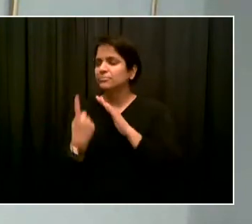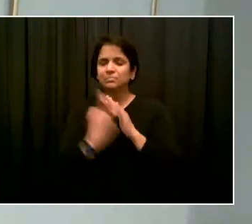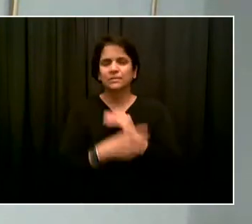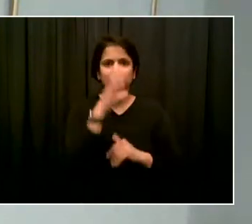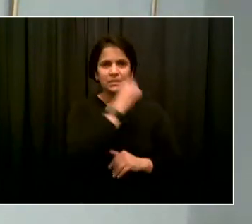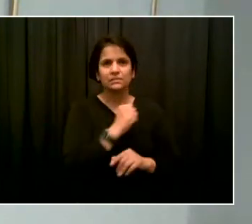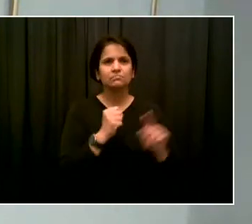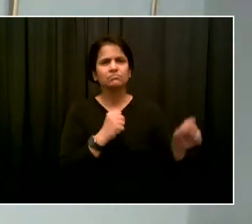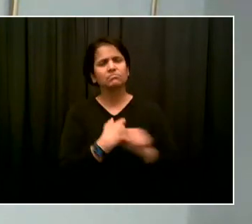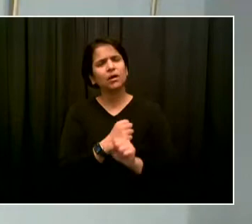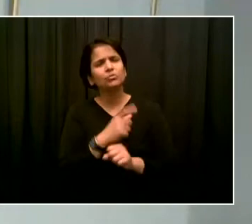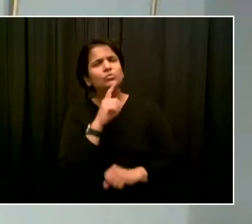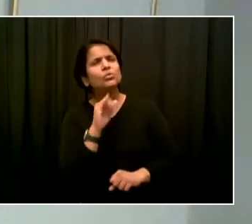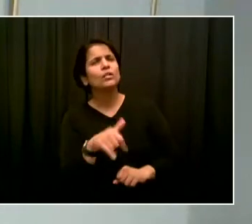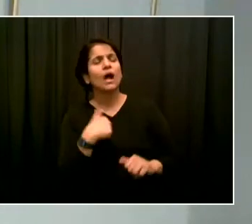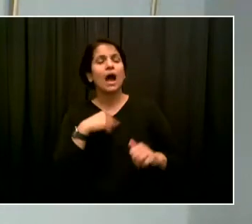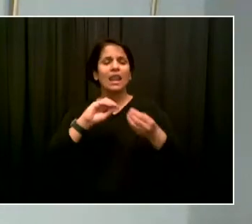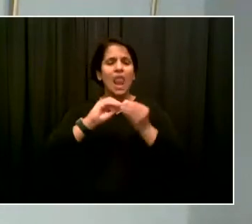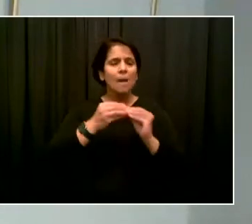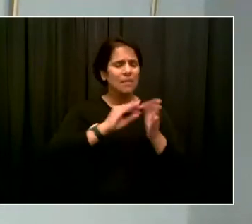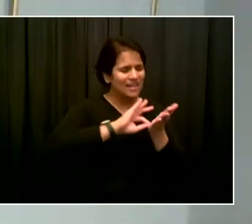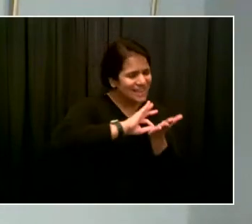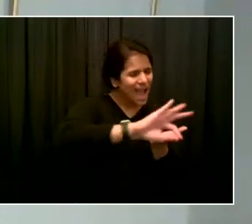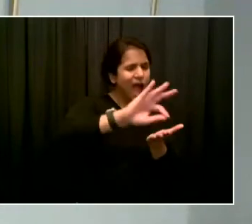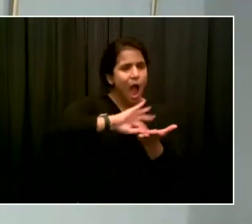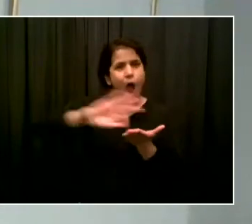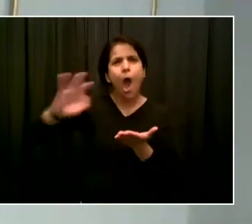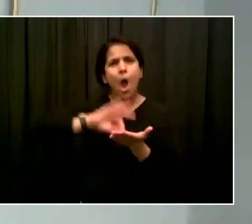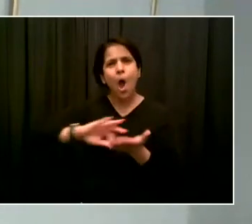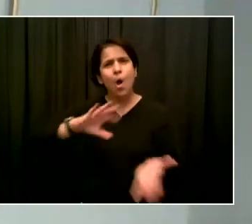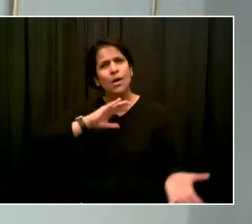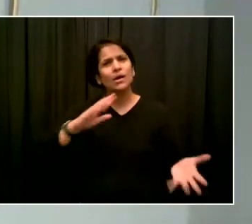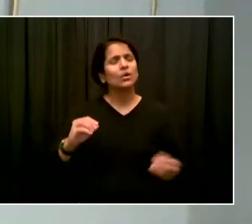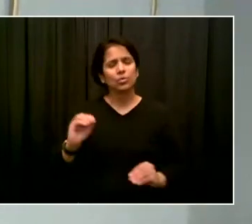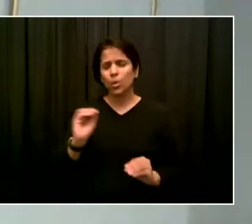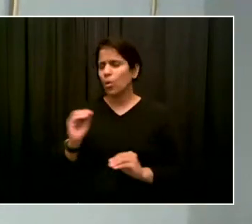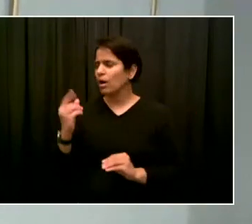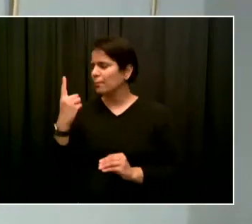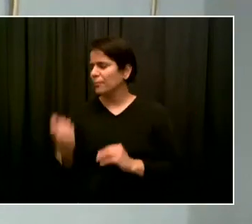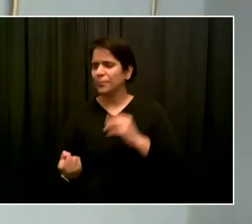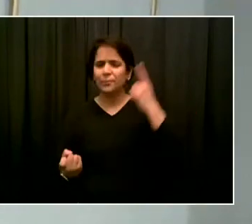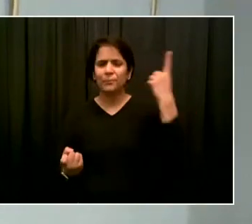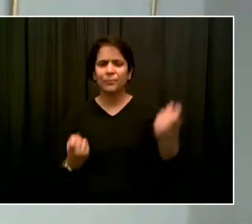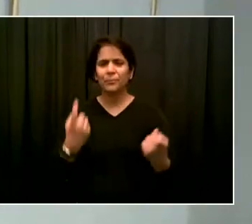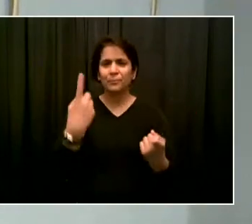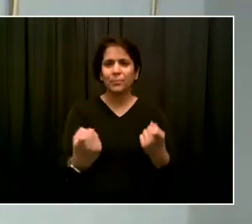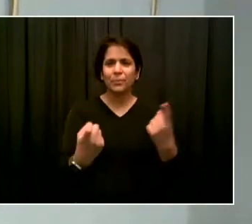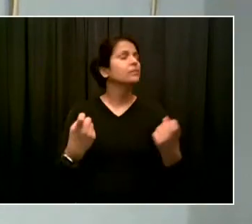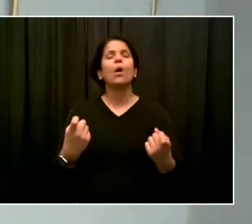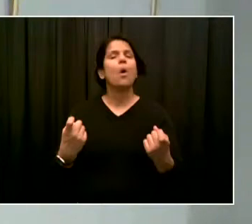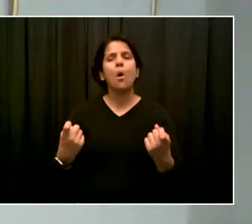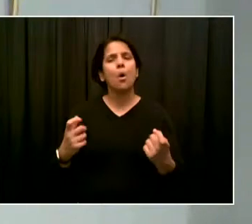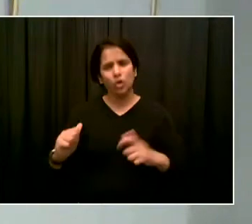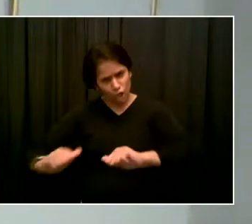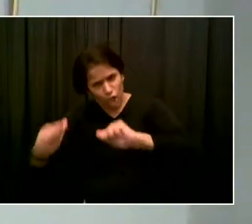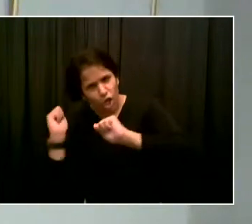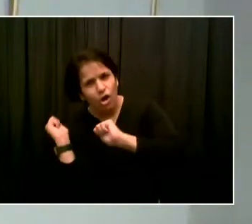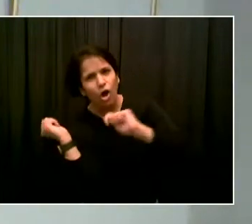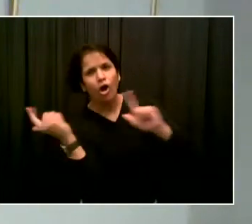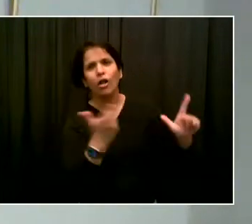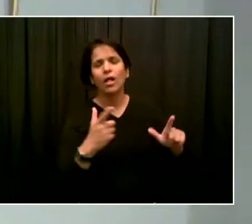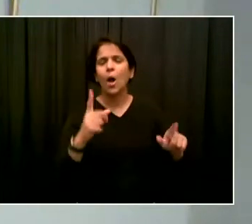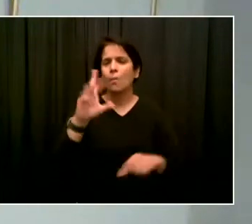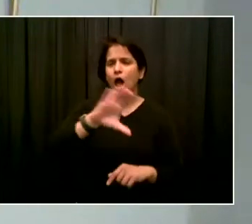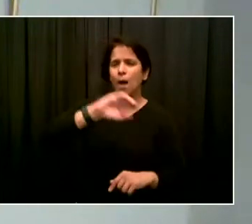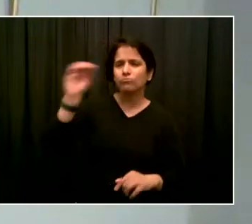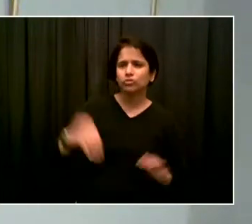wide-ranging, and it has to come from officials and trusted resources like community-based organizations. So the adequate funding for ranked choice